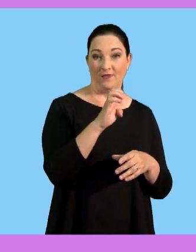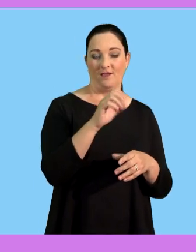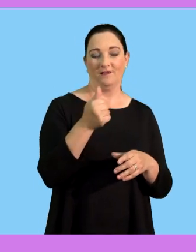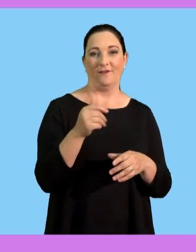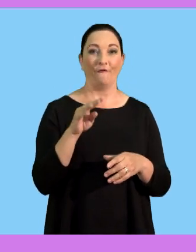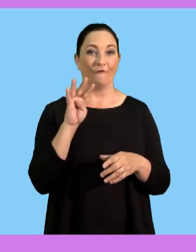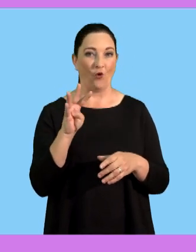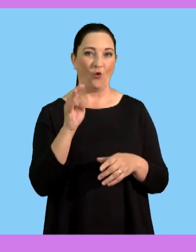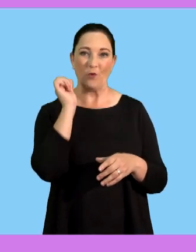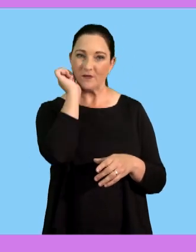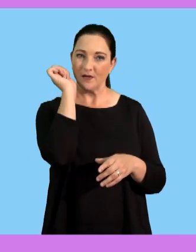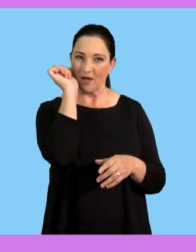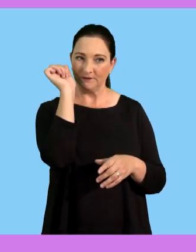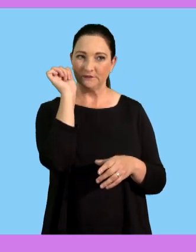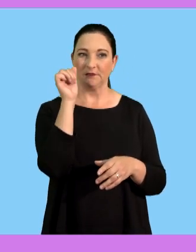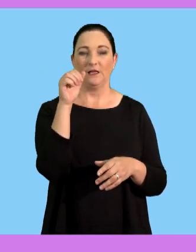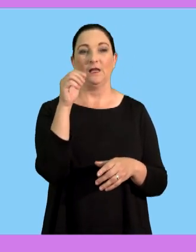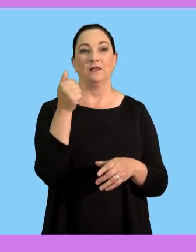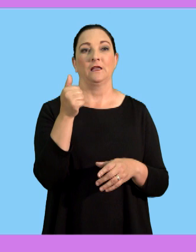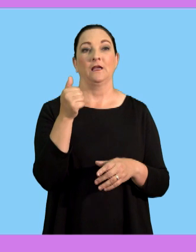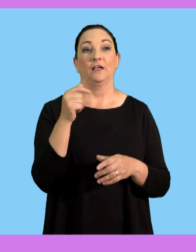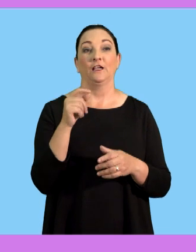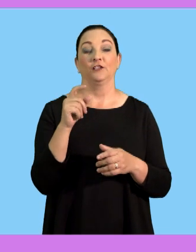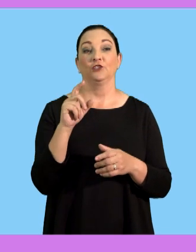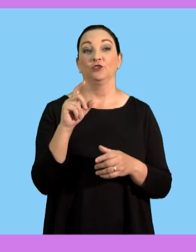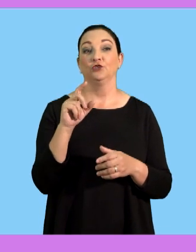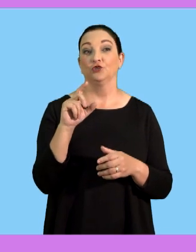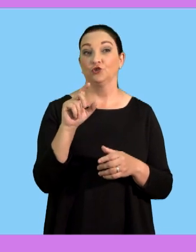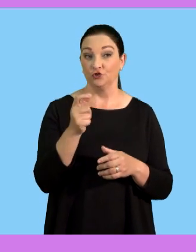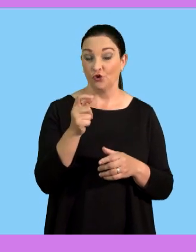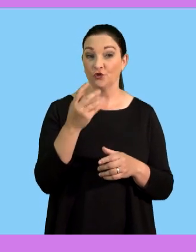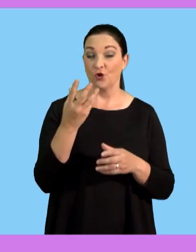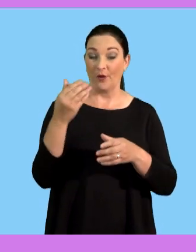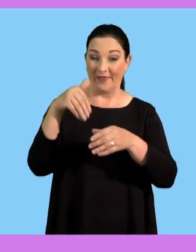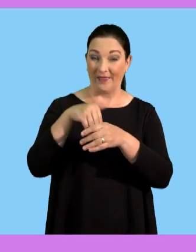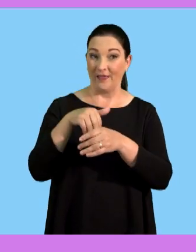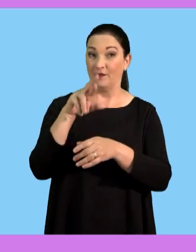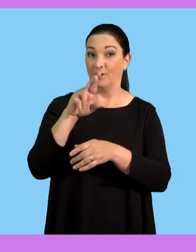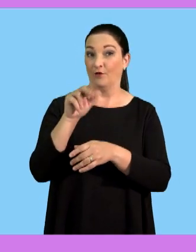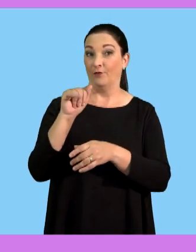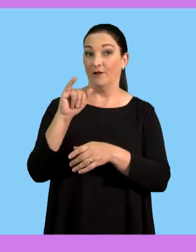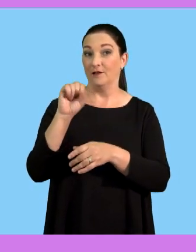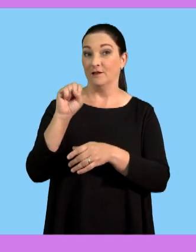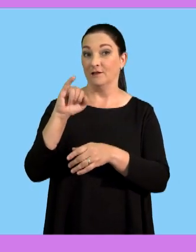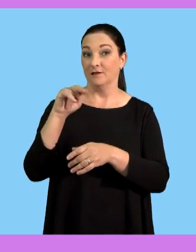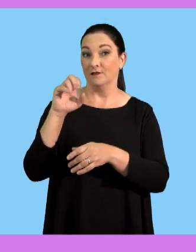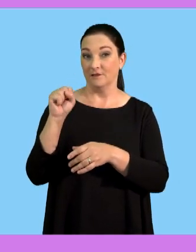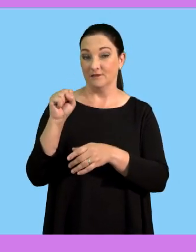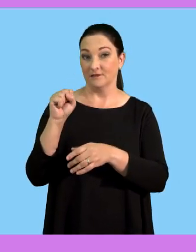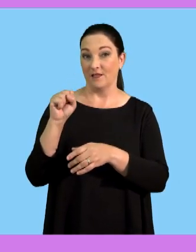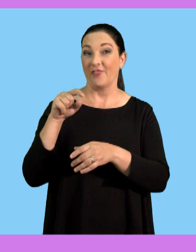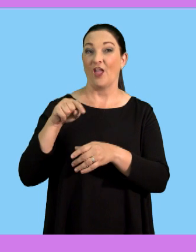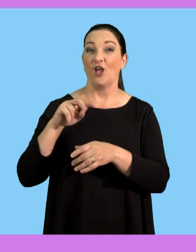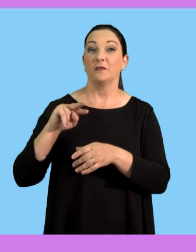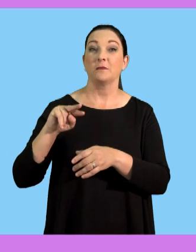nuts. The chocolates with raisins, right, and the ones with caramel is twice as many as the ones with nuts,